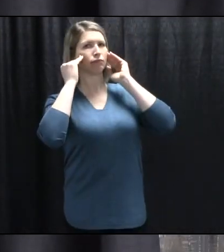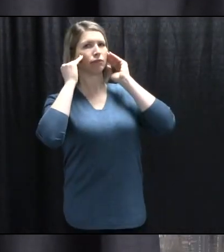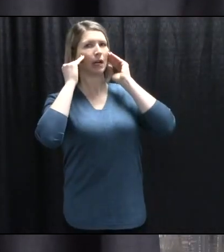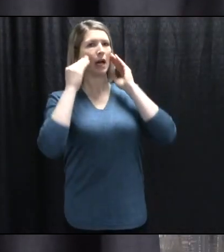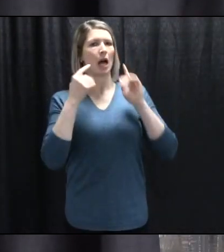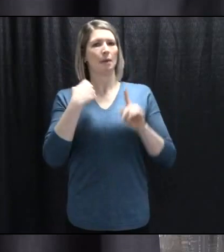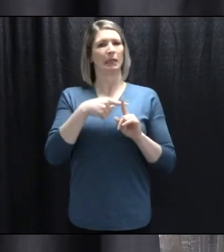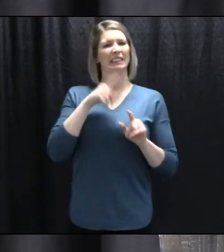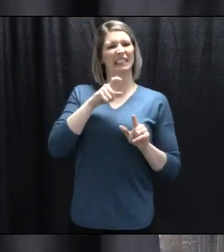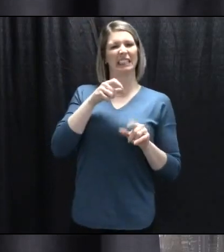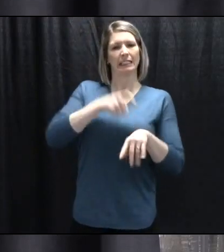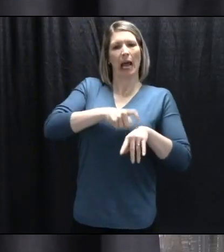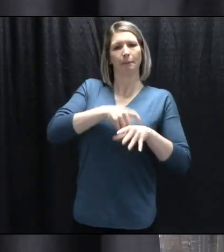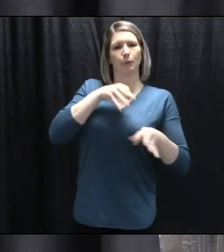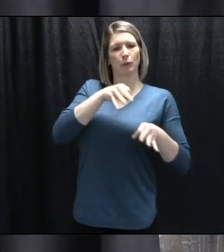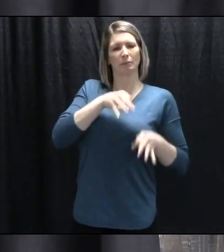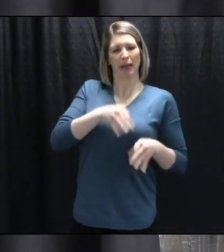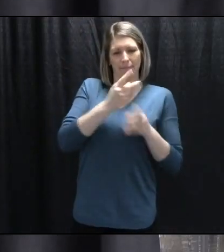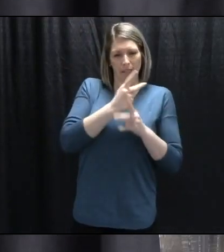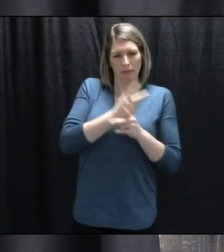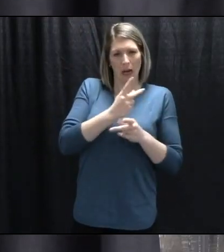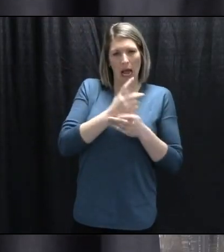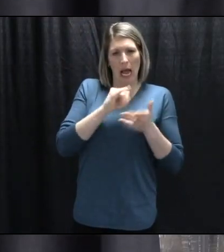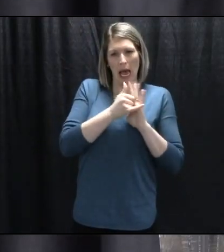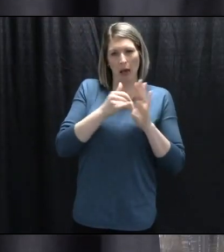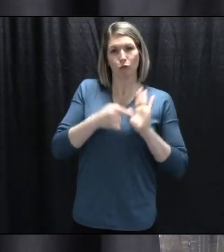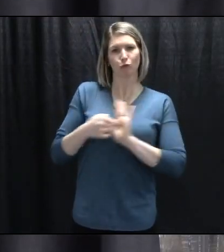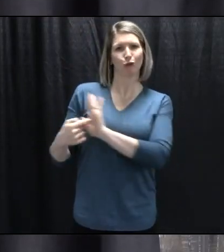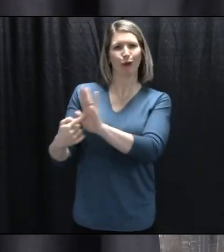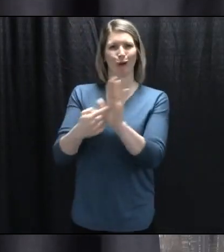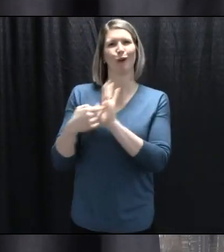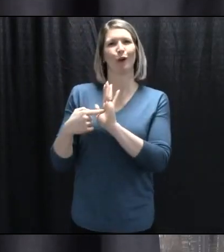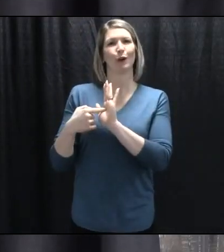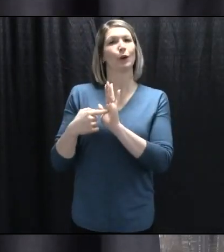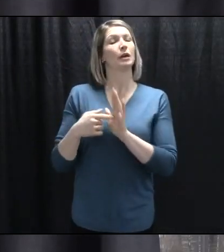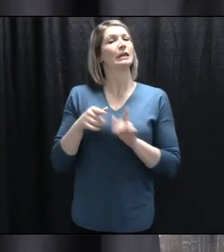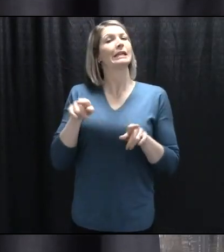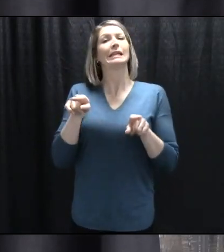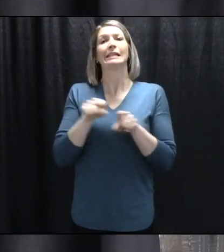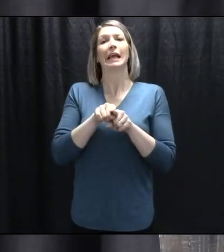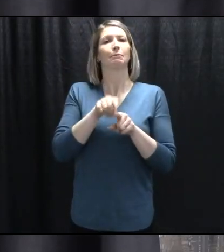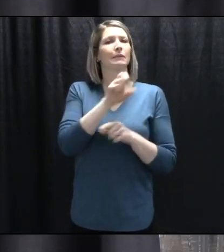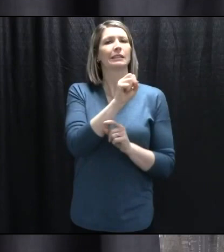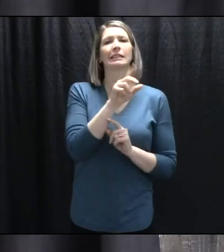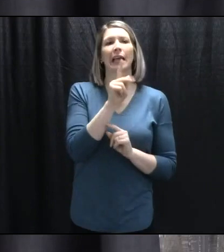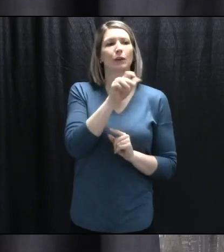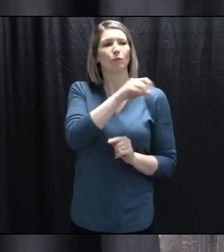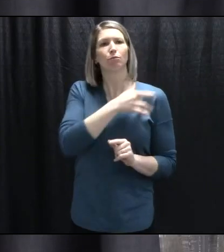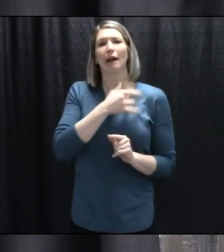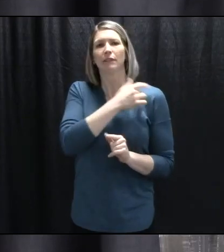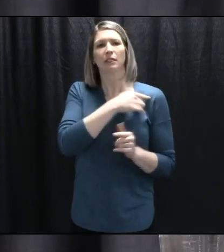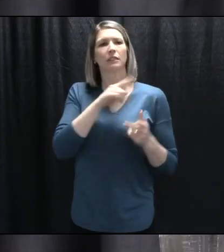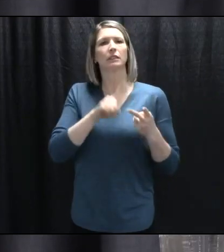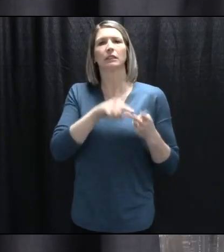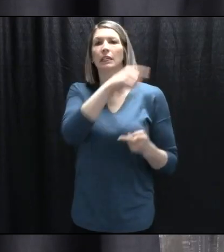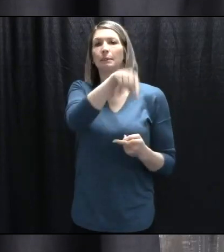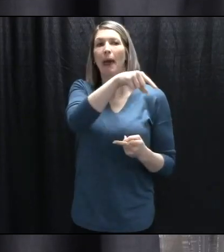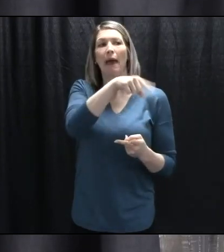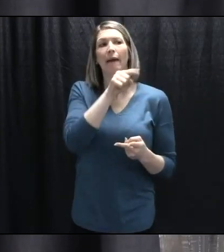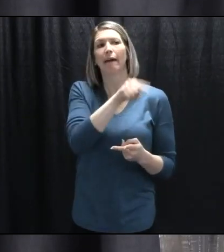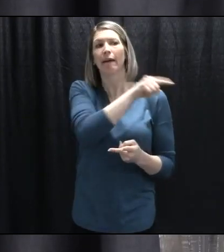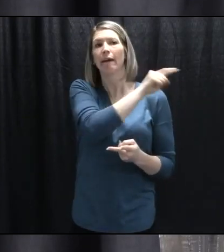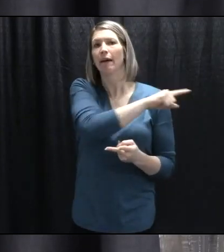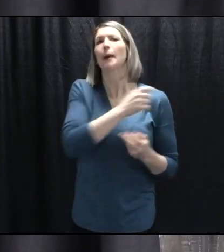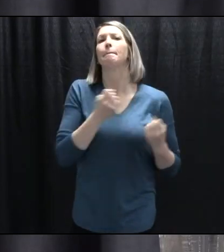currency. We're just at that point now, in the same way Alberta, Saskatchewan and Quebec and others have arrived at